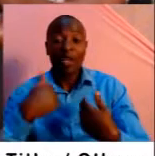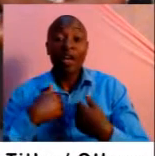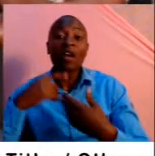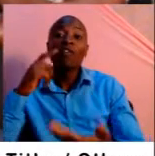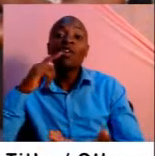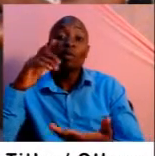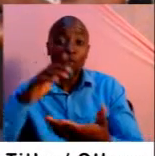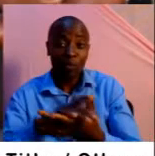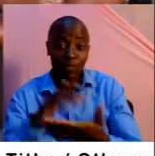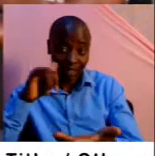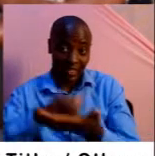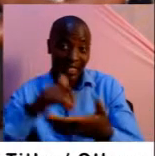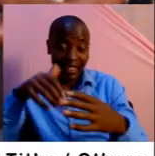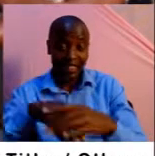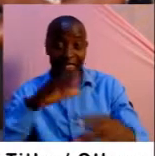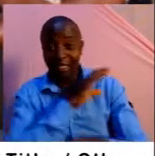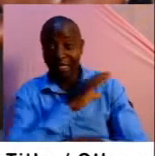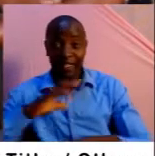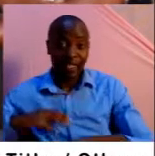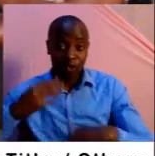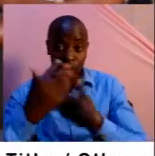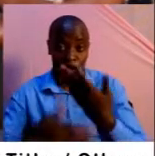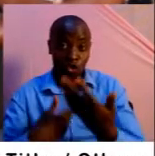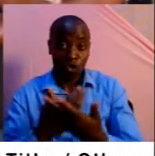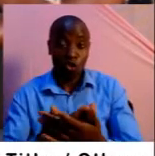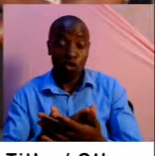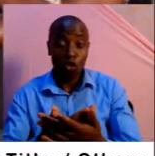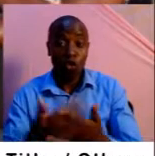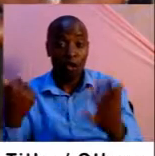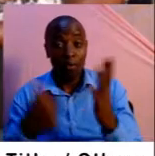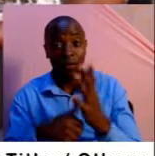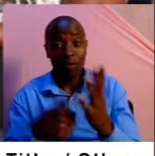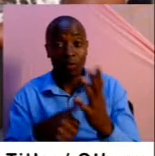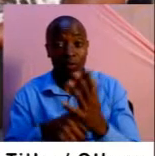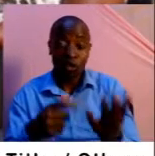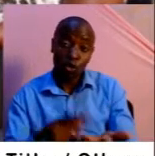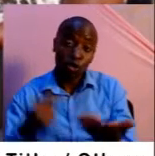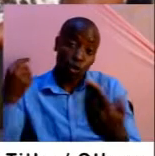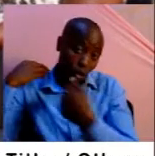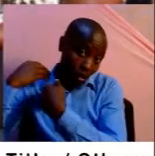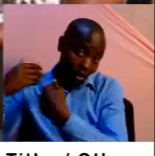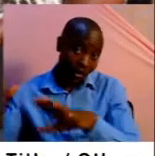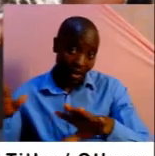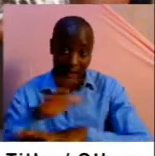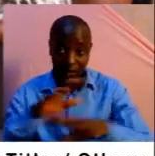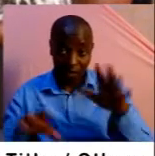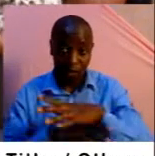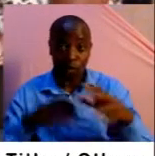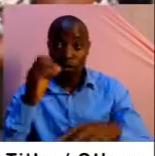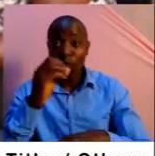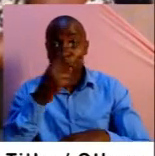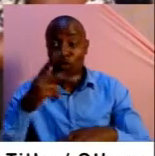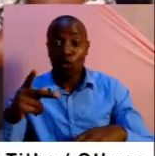and all your burden is taken away. You come to Christ and everything will be okay. If you are